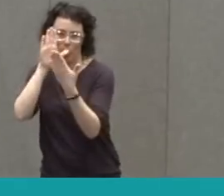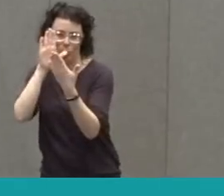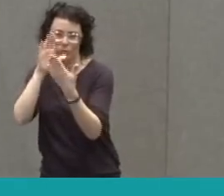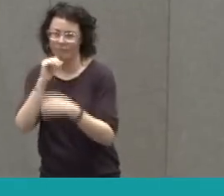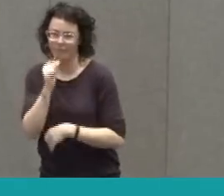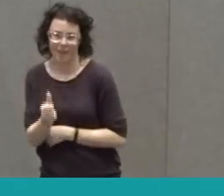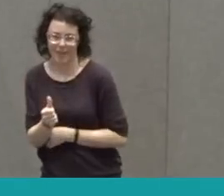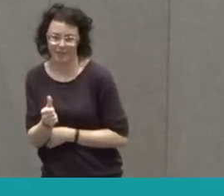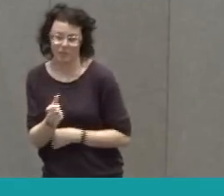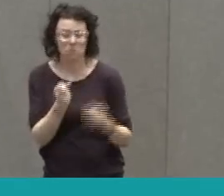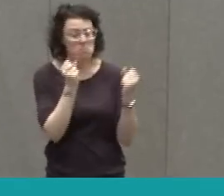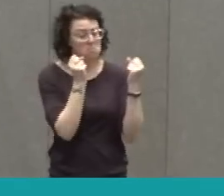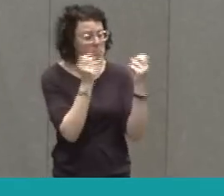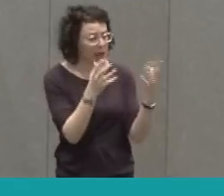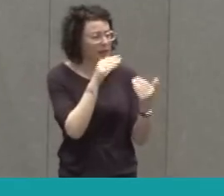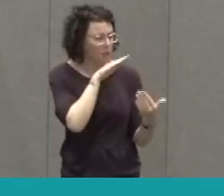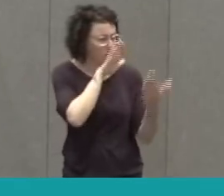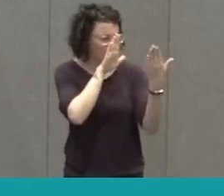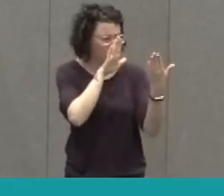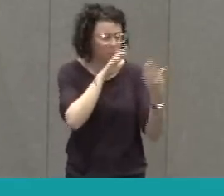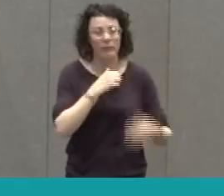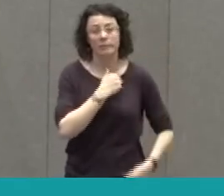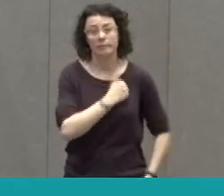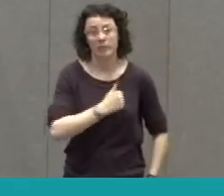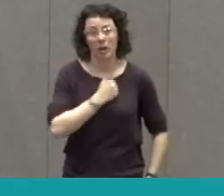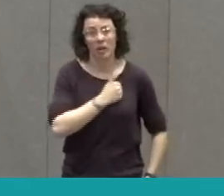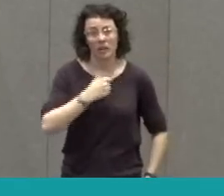All right, hold on. I'm having to stretch. All